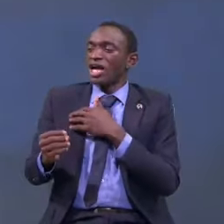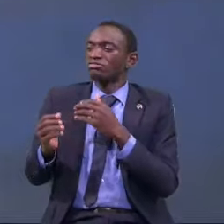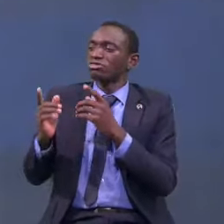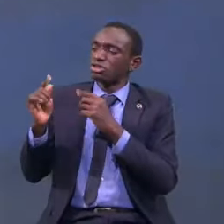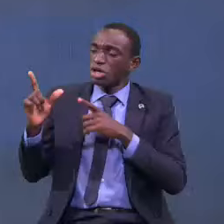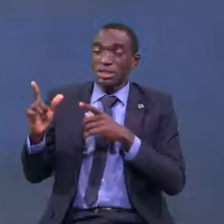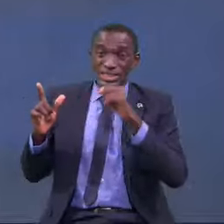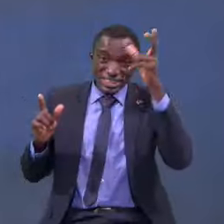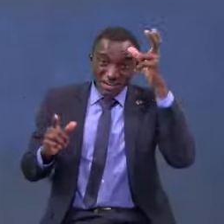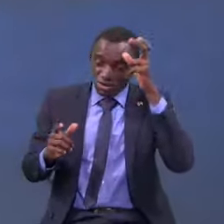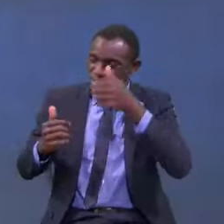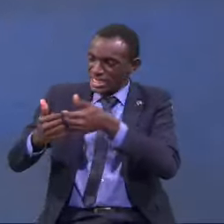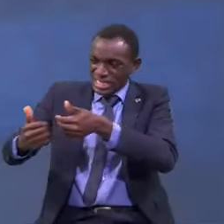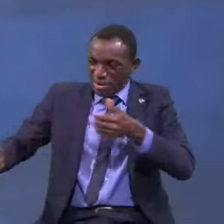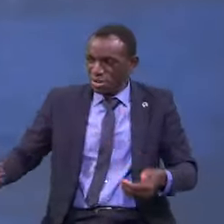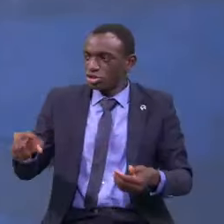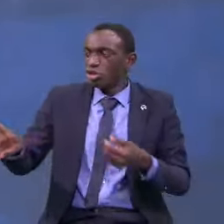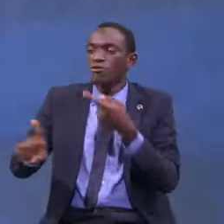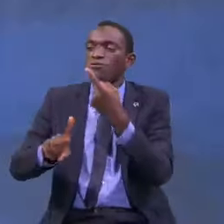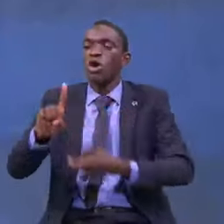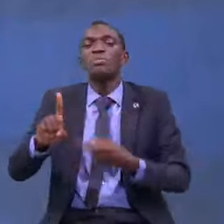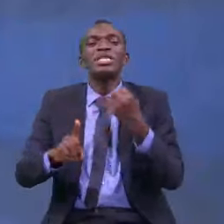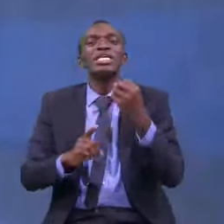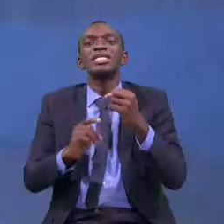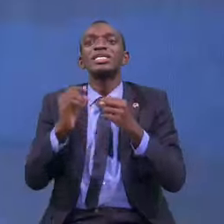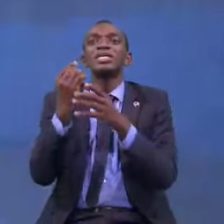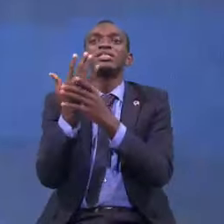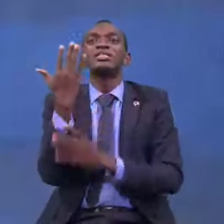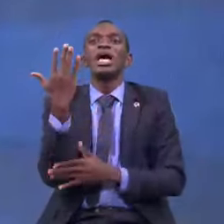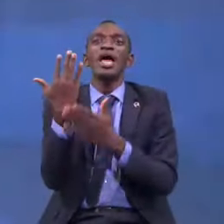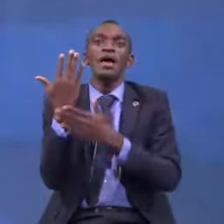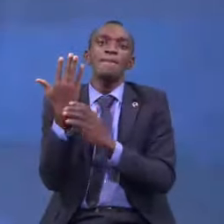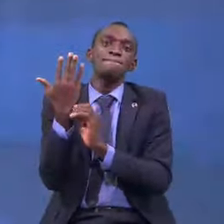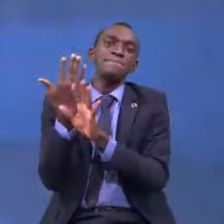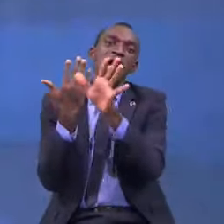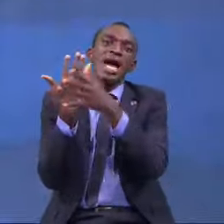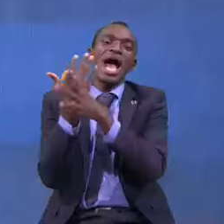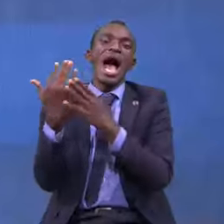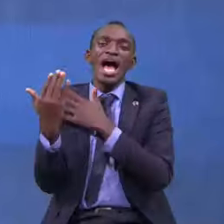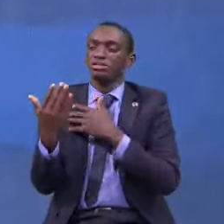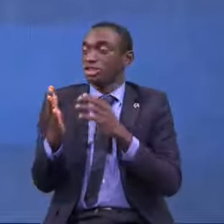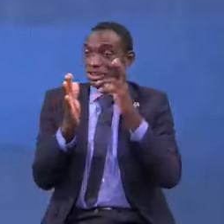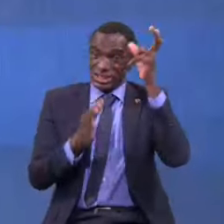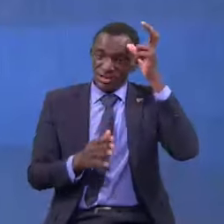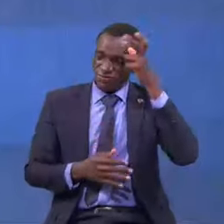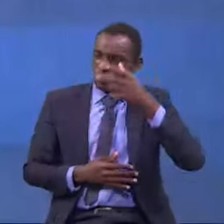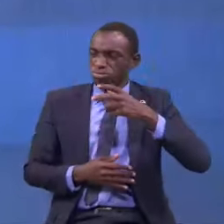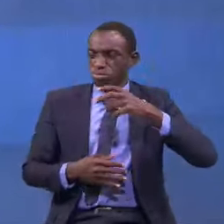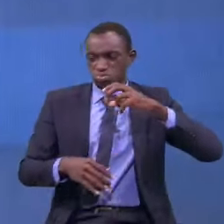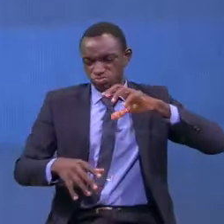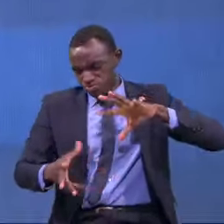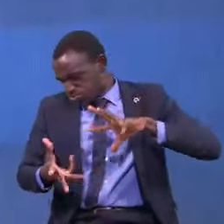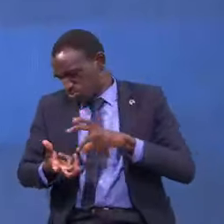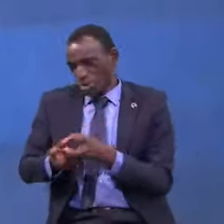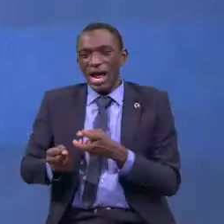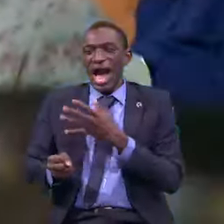stem, from the vine, and then makes your life dry and twists your life, the Lord will knock off the hand